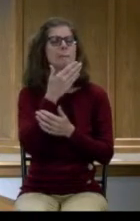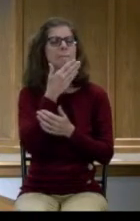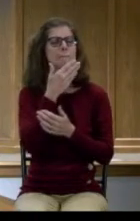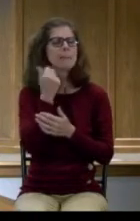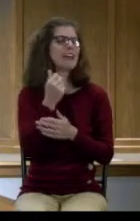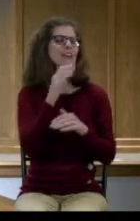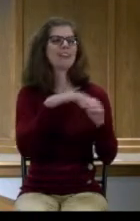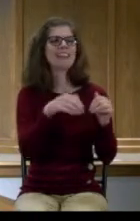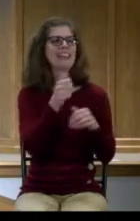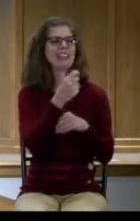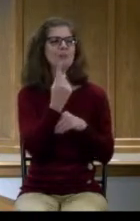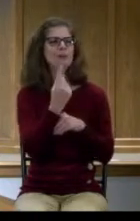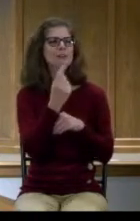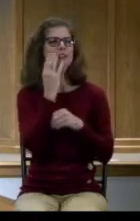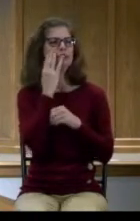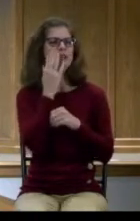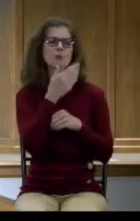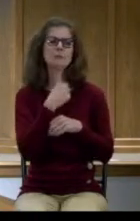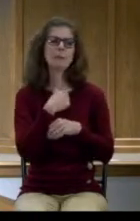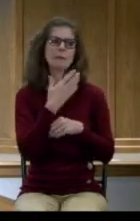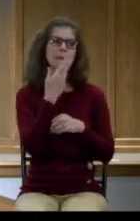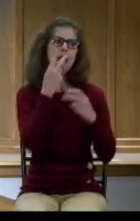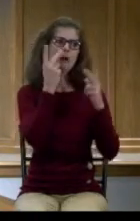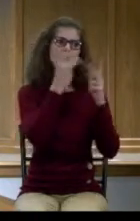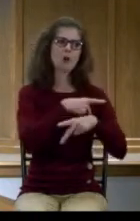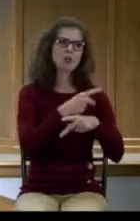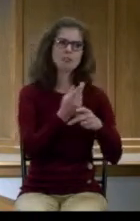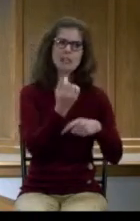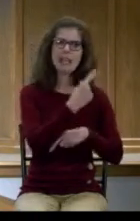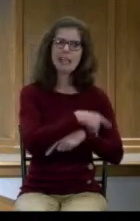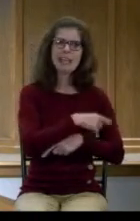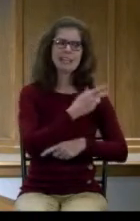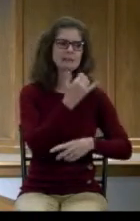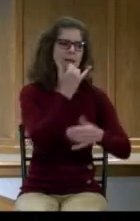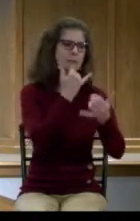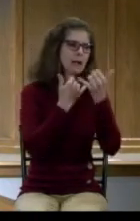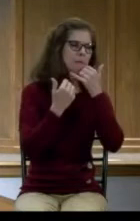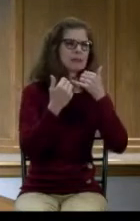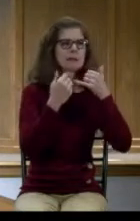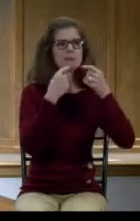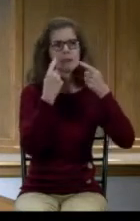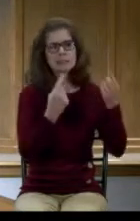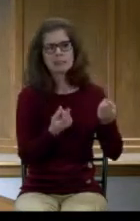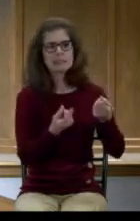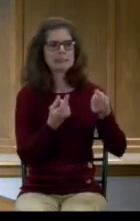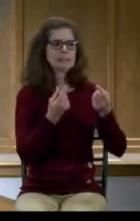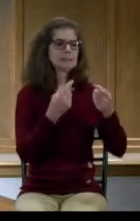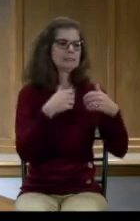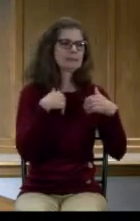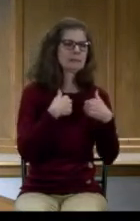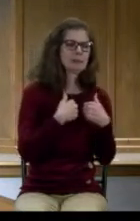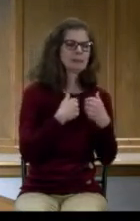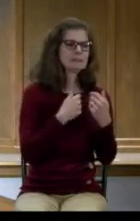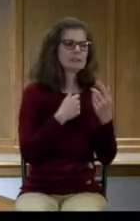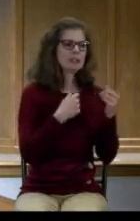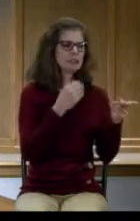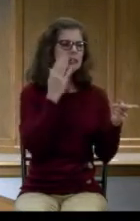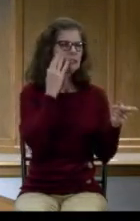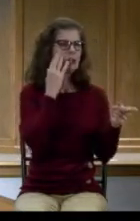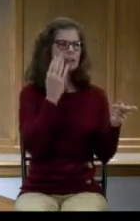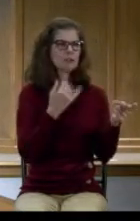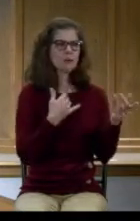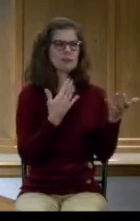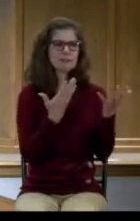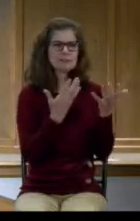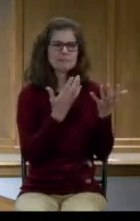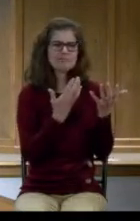And Mary knows me on my really bad days. Like, she knows my flaws. She knows my insecurities. She knows my weaknesses. Mary knows what it's like to be around me when I'm